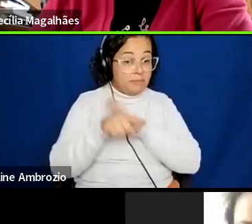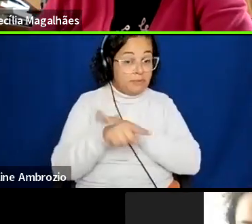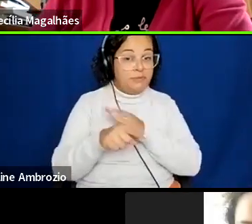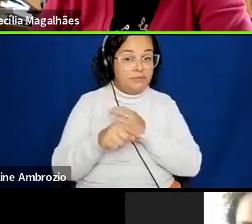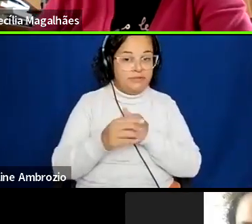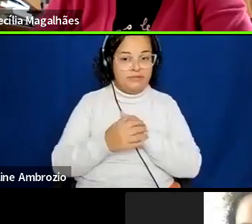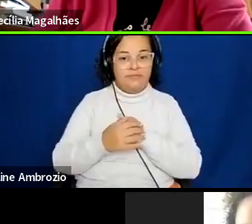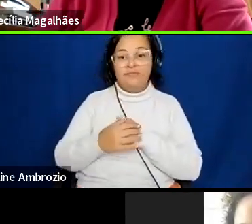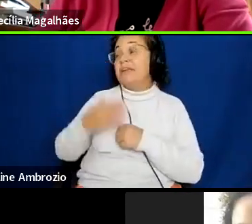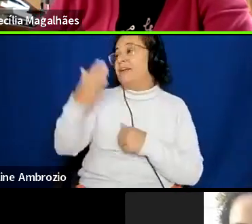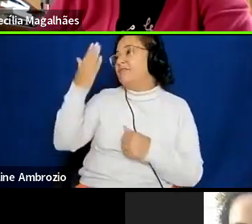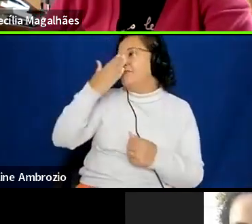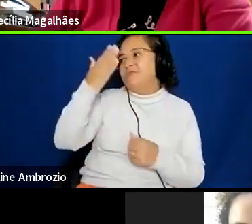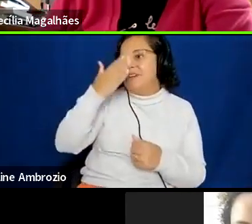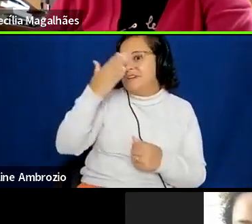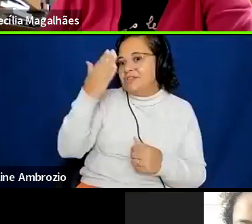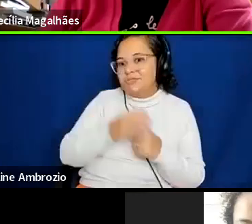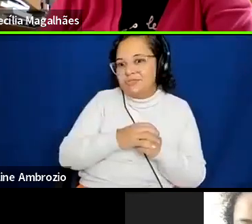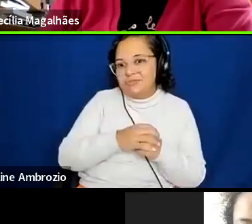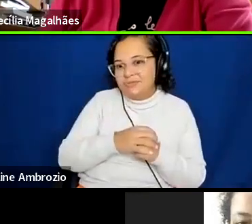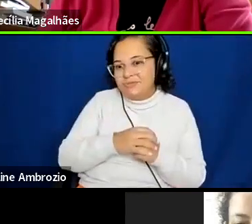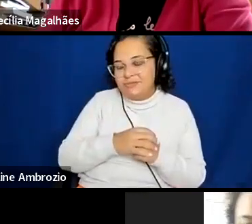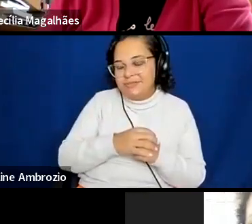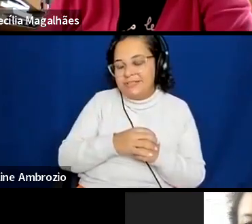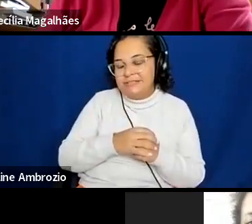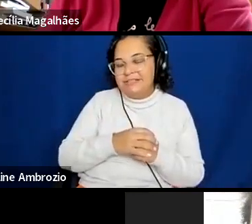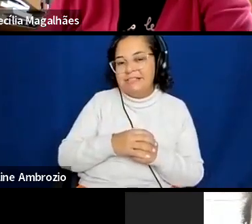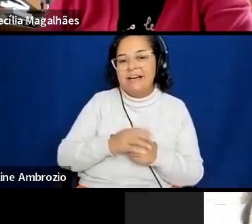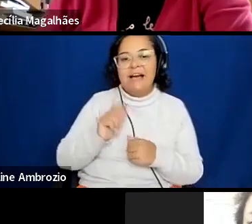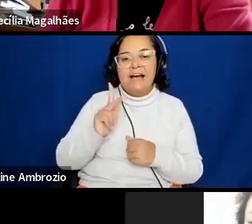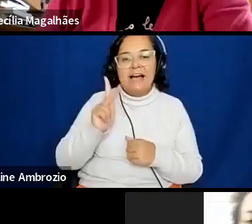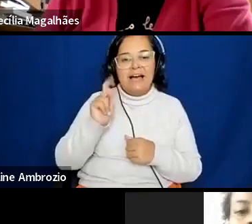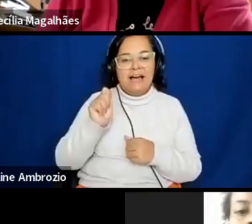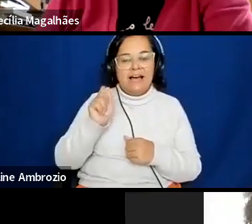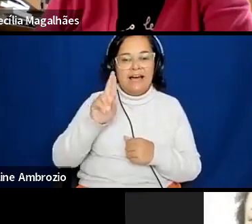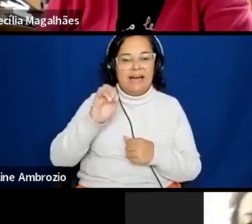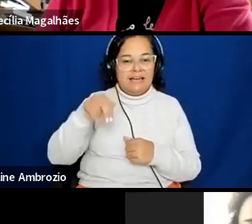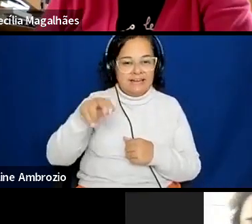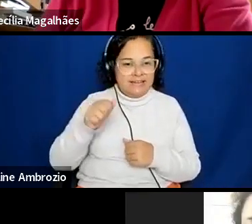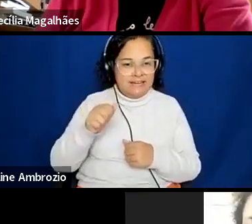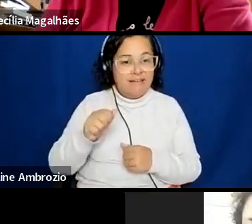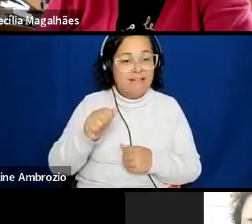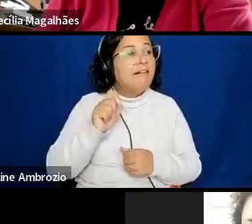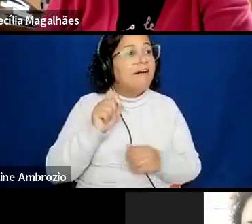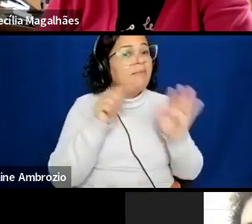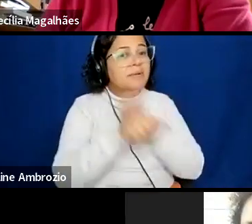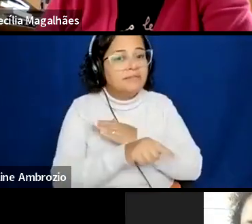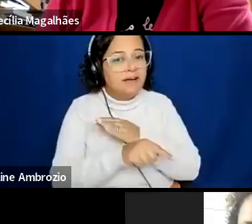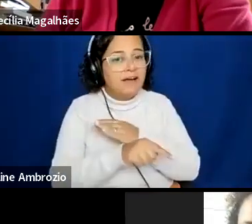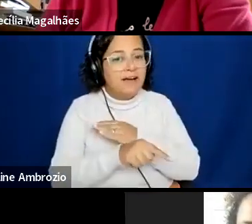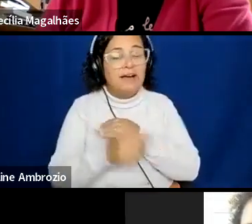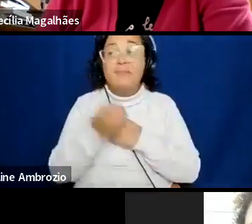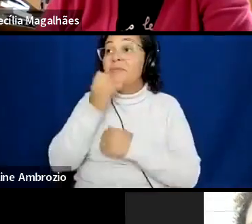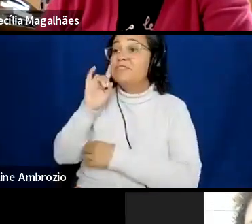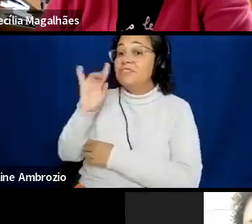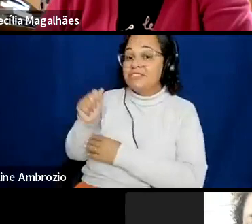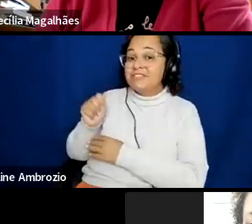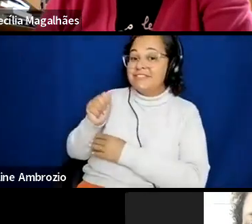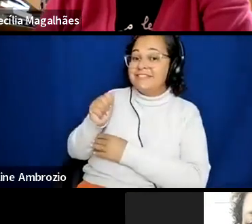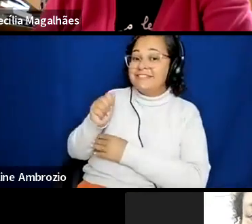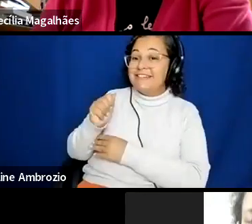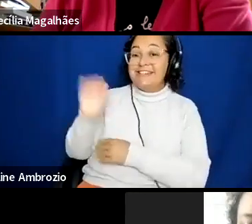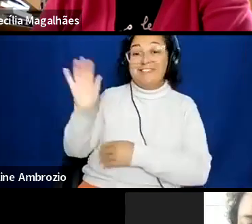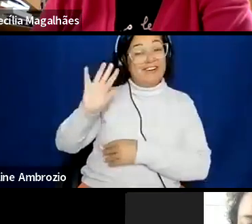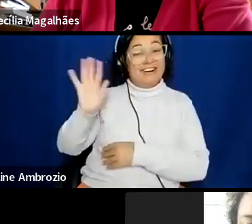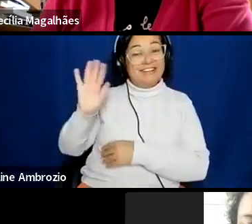Karina. Eu não vejo. É Karina? Oi? Não. Bom dia. Quem está querendo fazer a pergunta? Acho que é Karina. Good morning. Posso